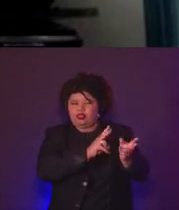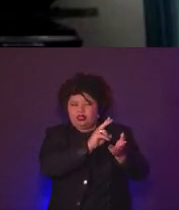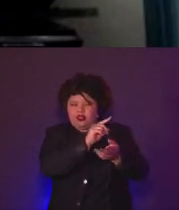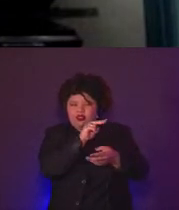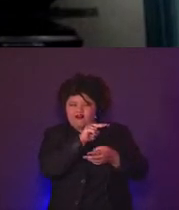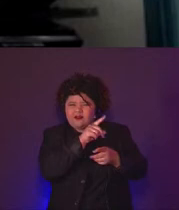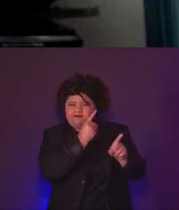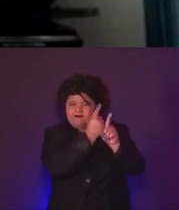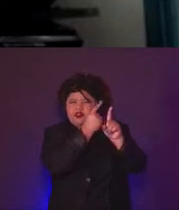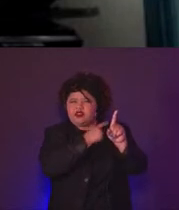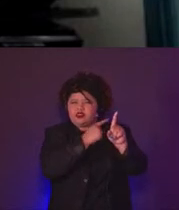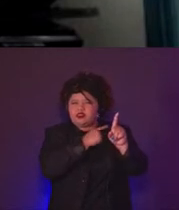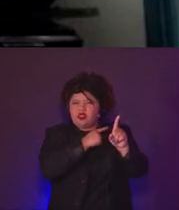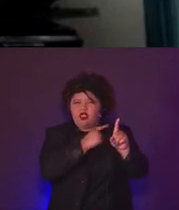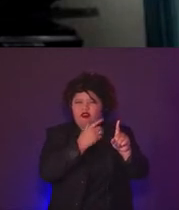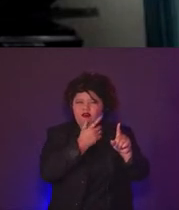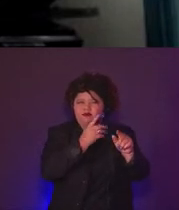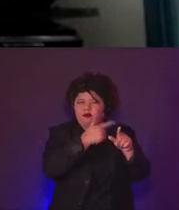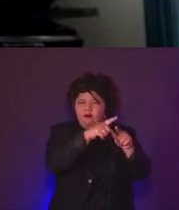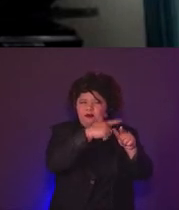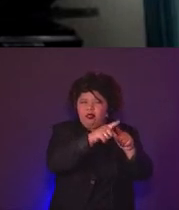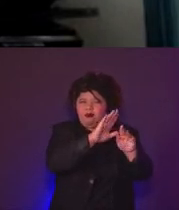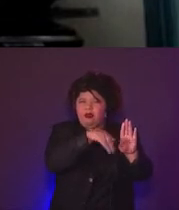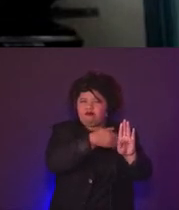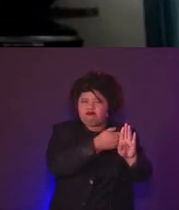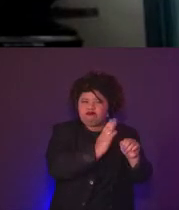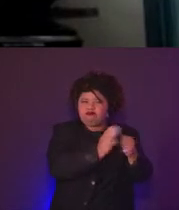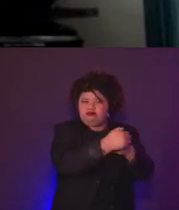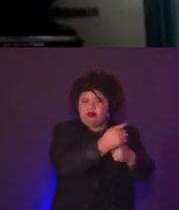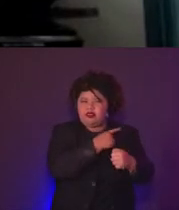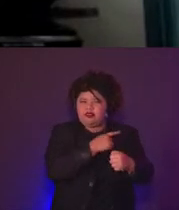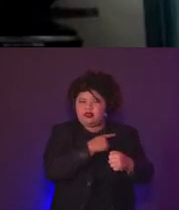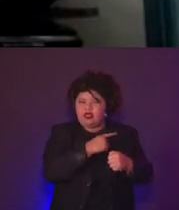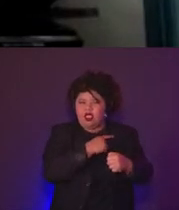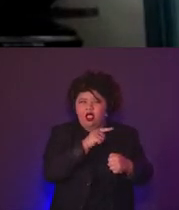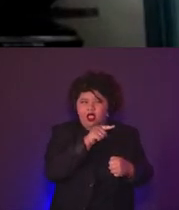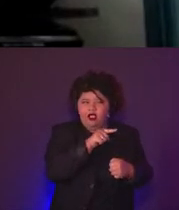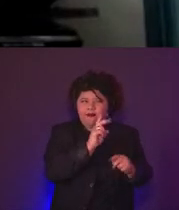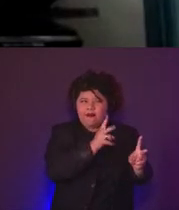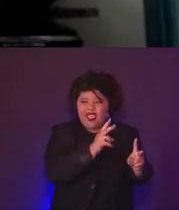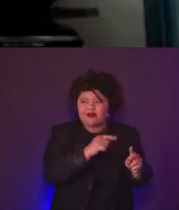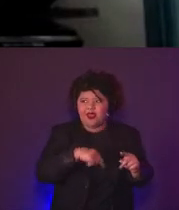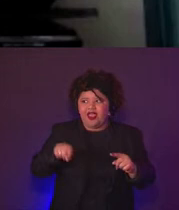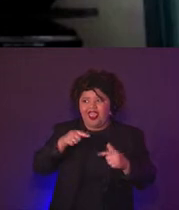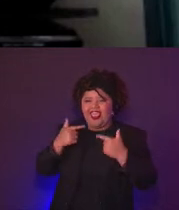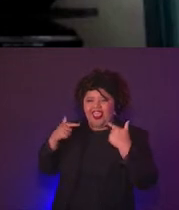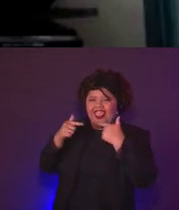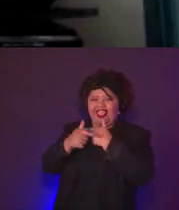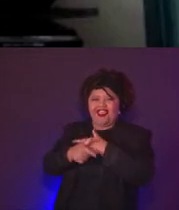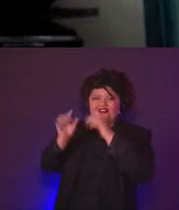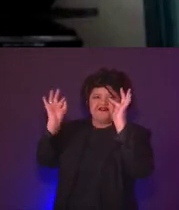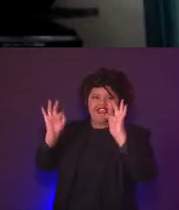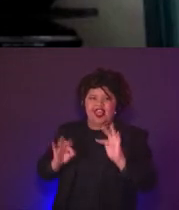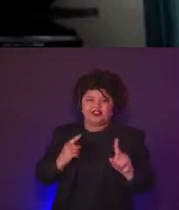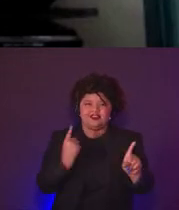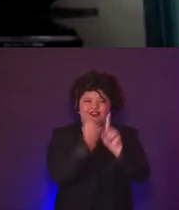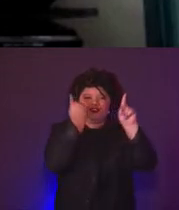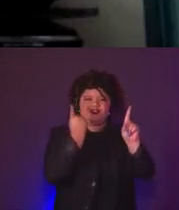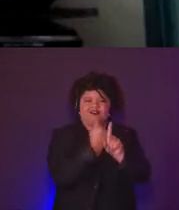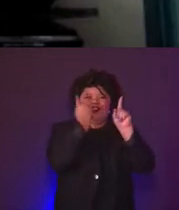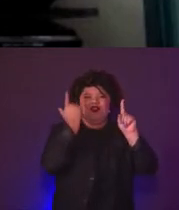cheerful laugh and so forth over, the, over those kinds of things. I think if you could work with somebody like that all the time, there'd be a lot